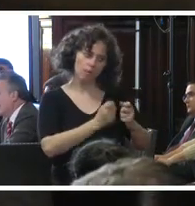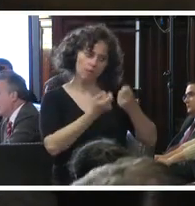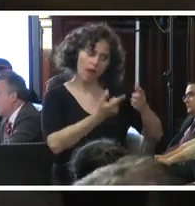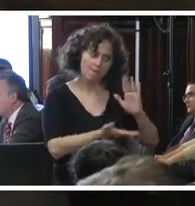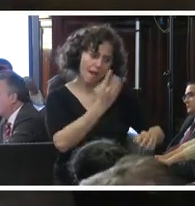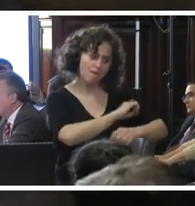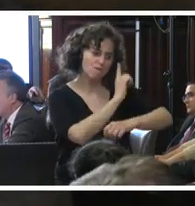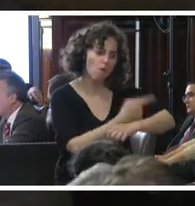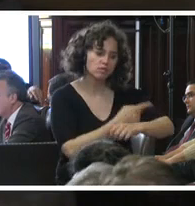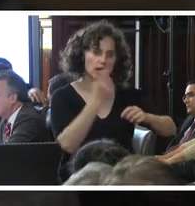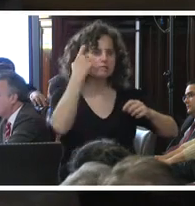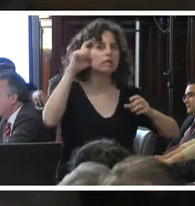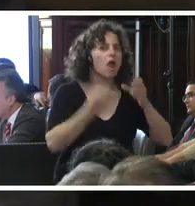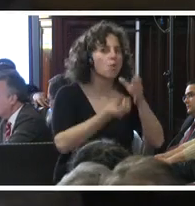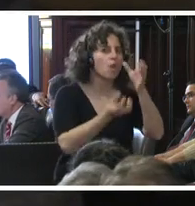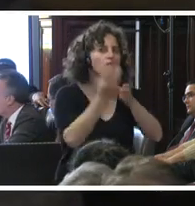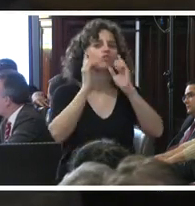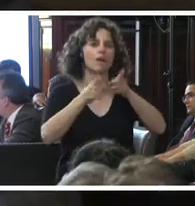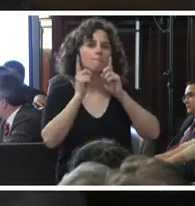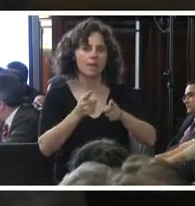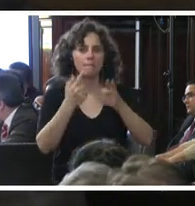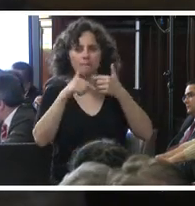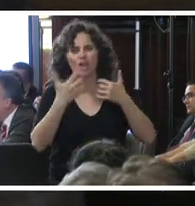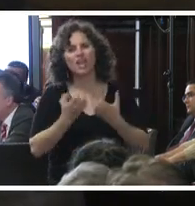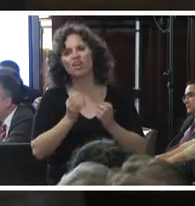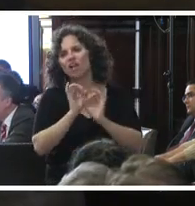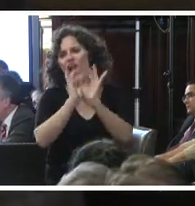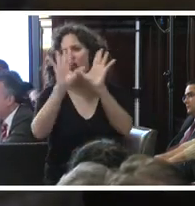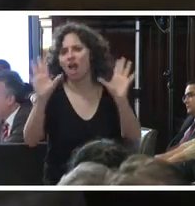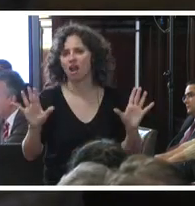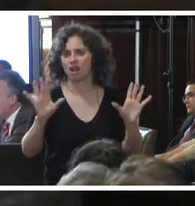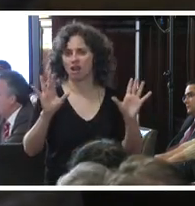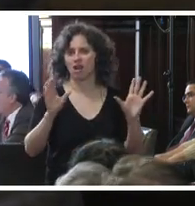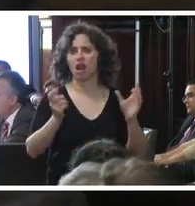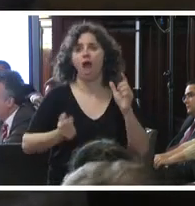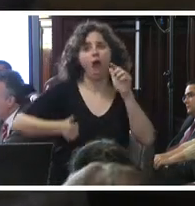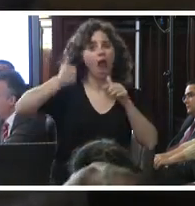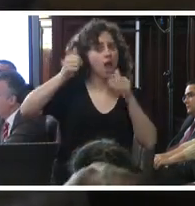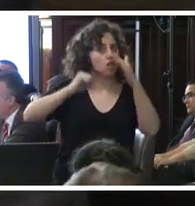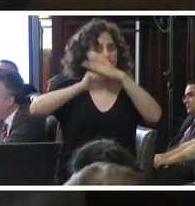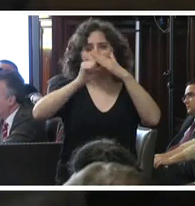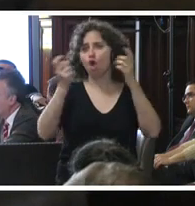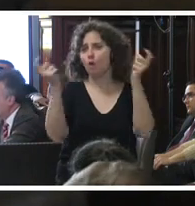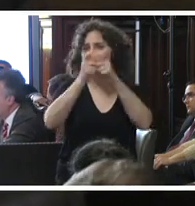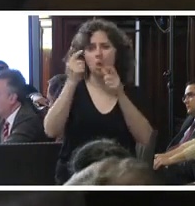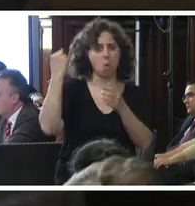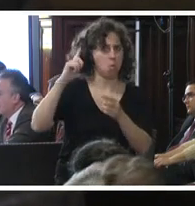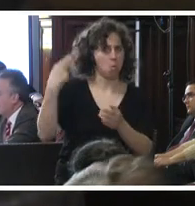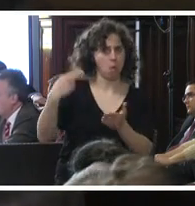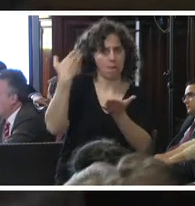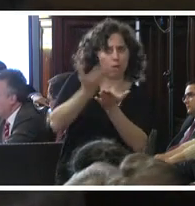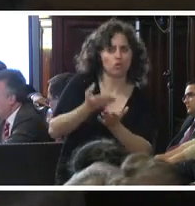que se han creado desde entonces, pero sí quisiera dejar claro, el alto comisionado nunca propuso un